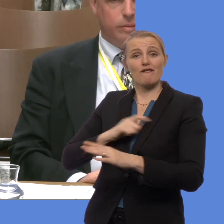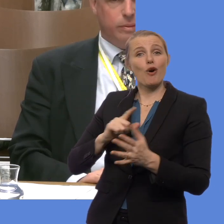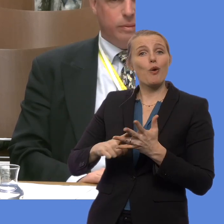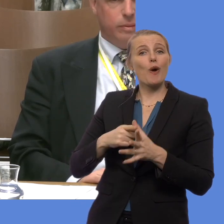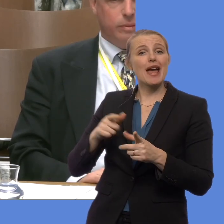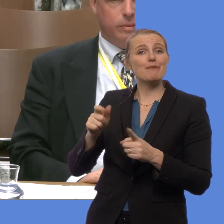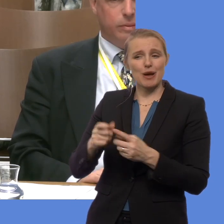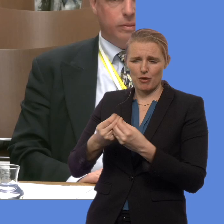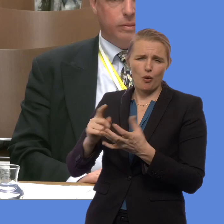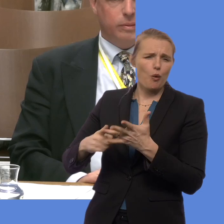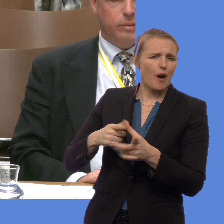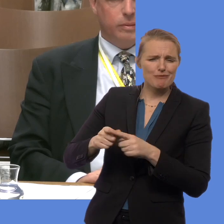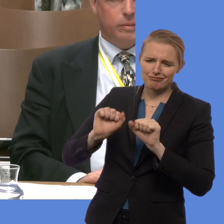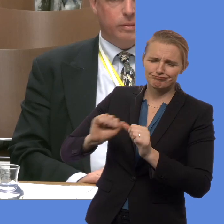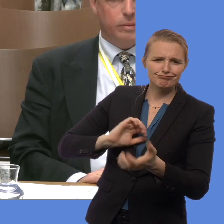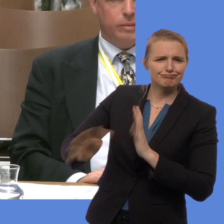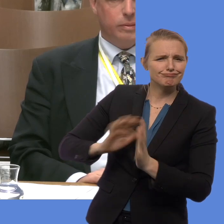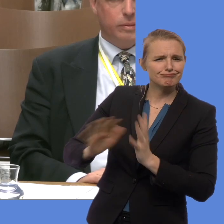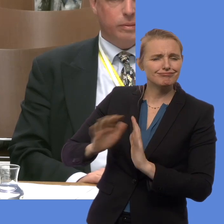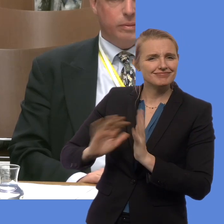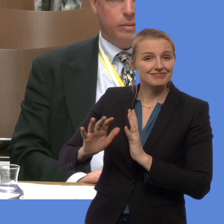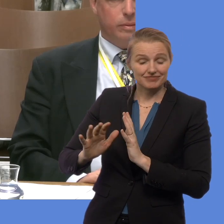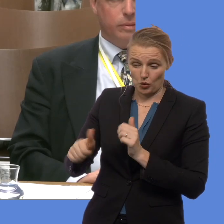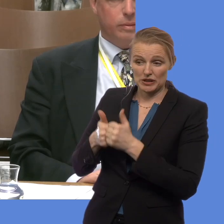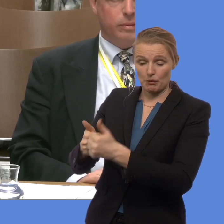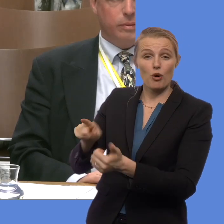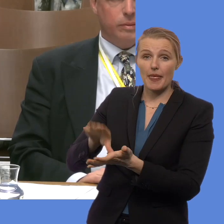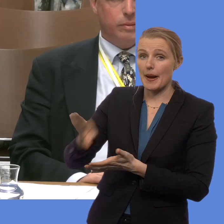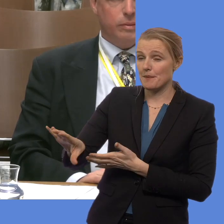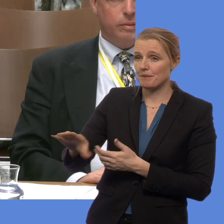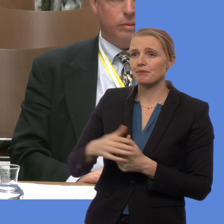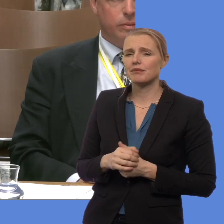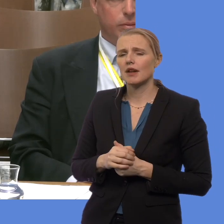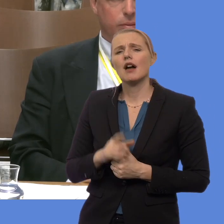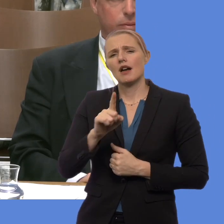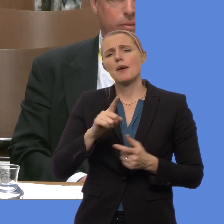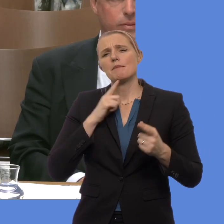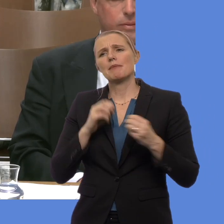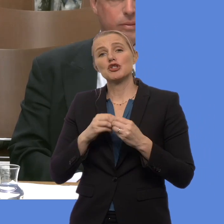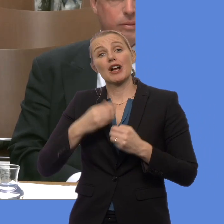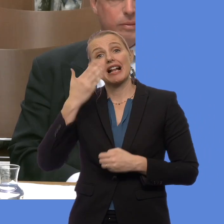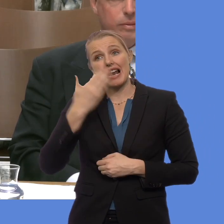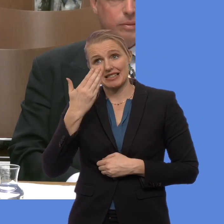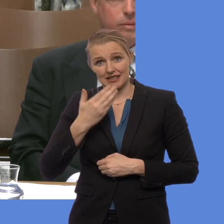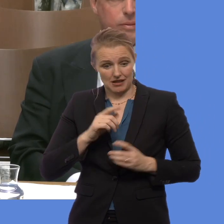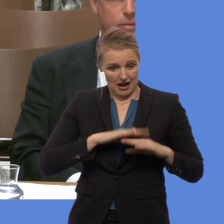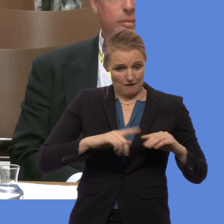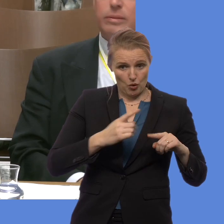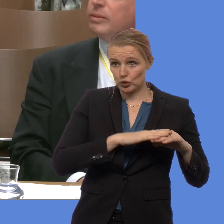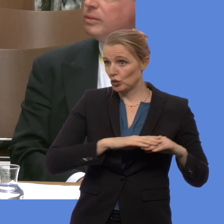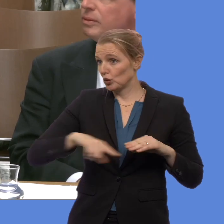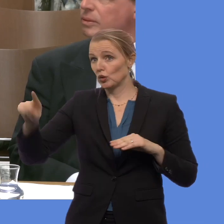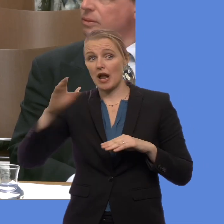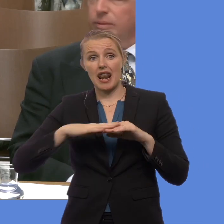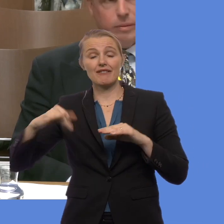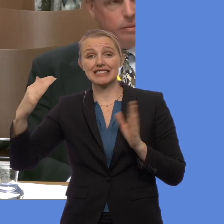style of signing? And we continue to support them. Now, those classes that I referred to, beginner to level 6, are